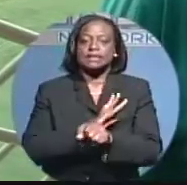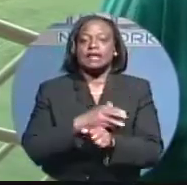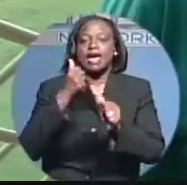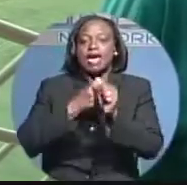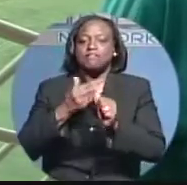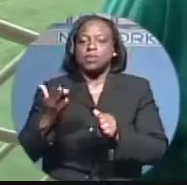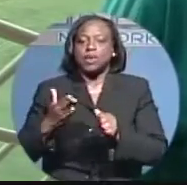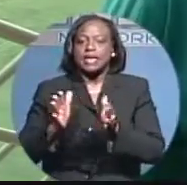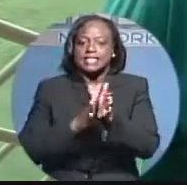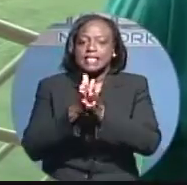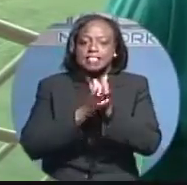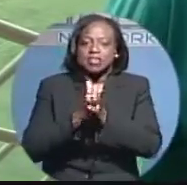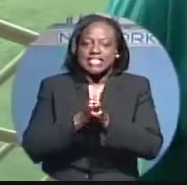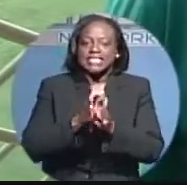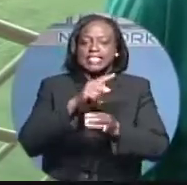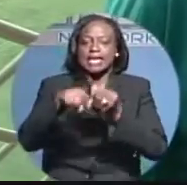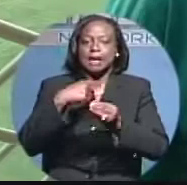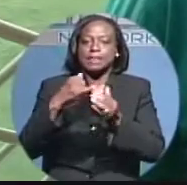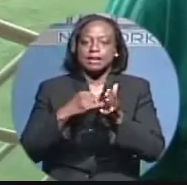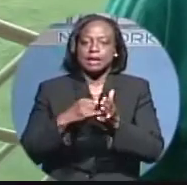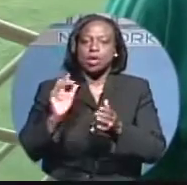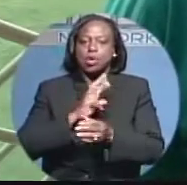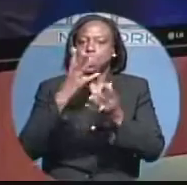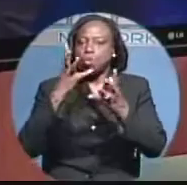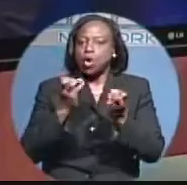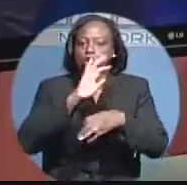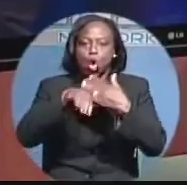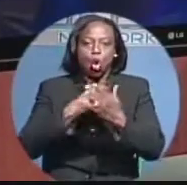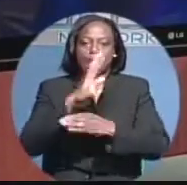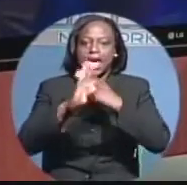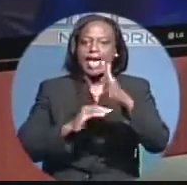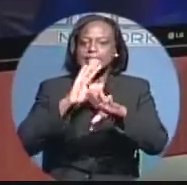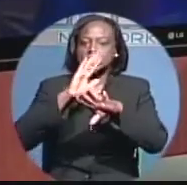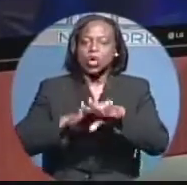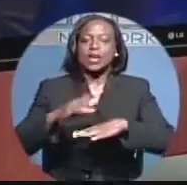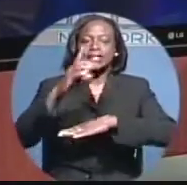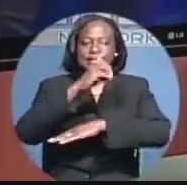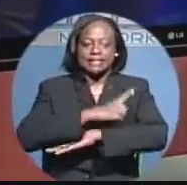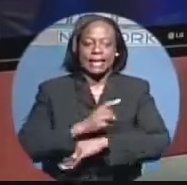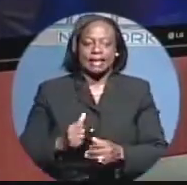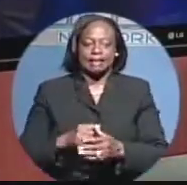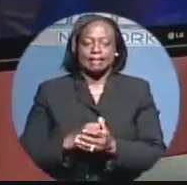about it. And now, we're looking for all hands to be on deck. And that will do it for sports.